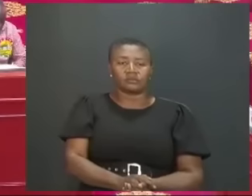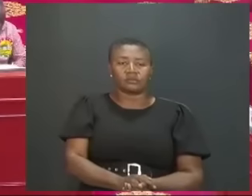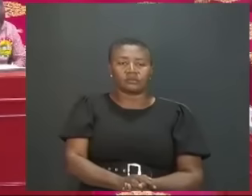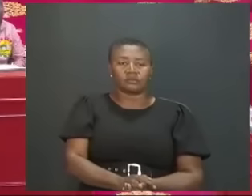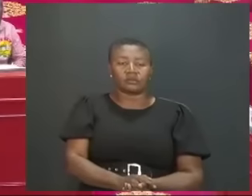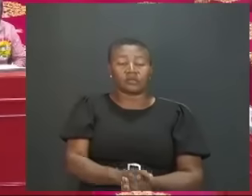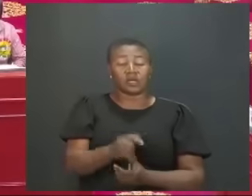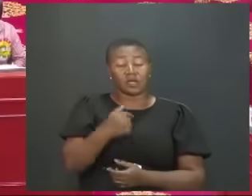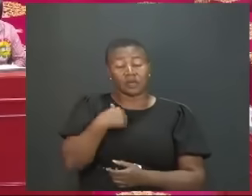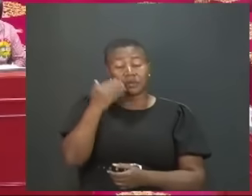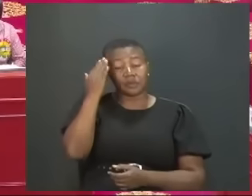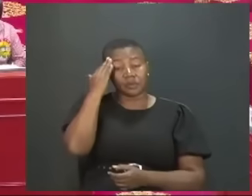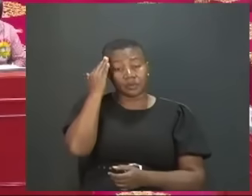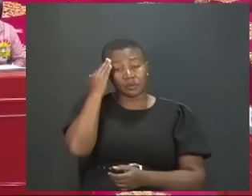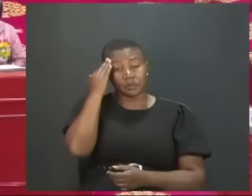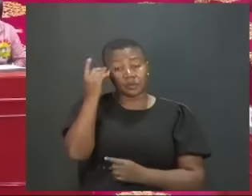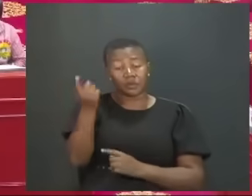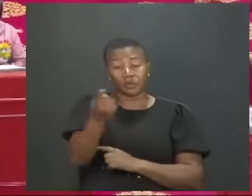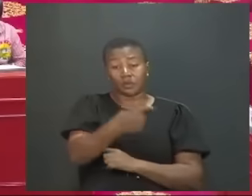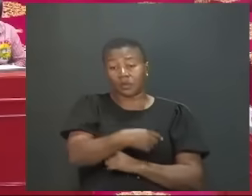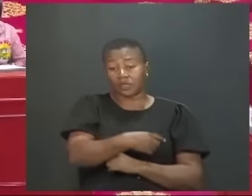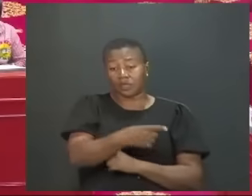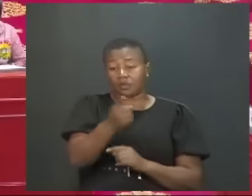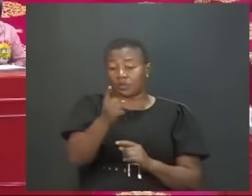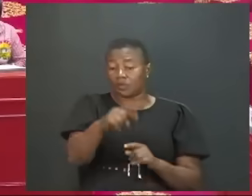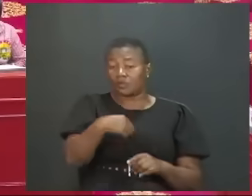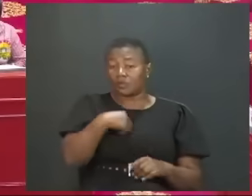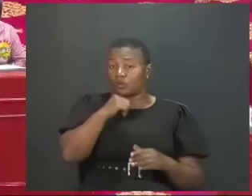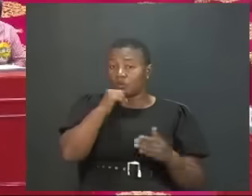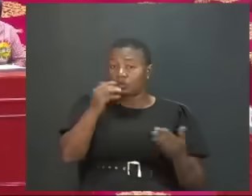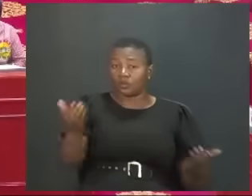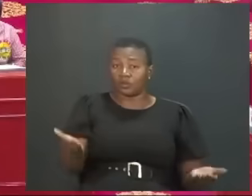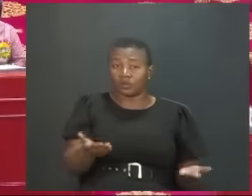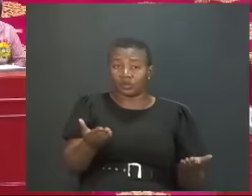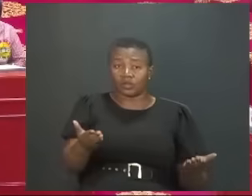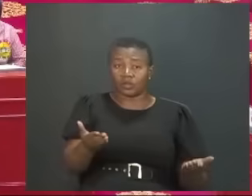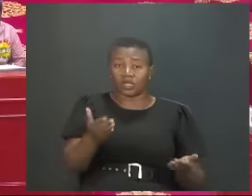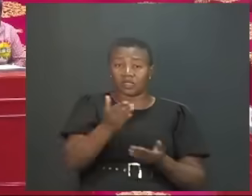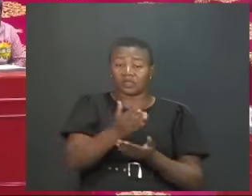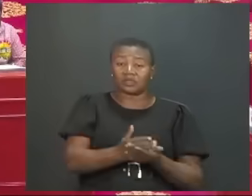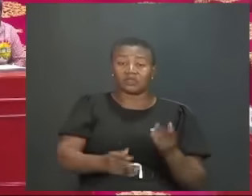I know one day when I'm not here, some people may raise some issues.